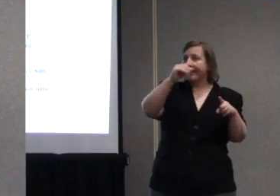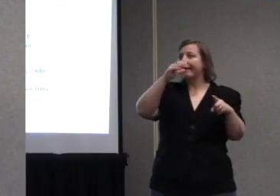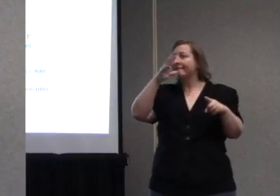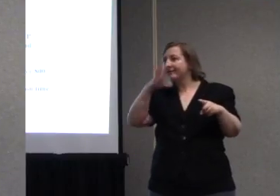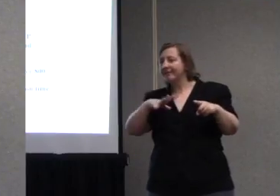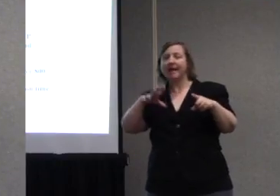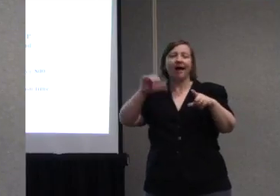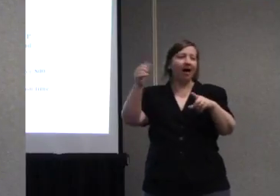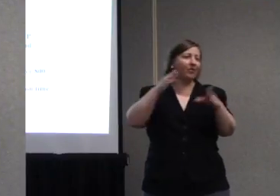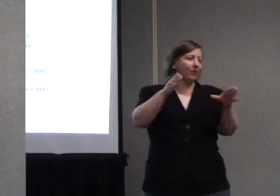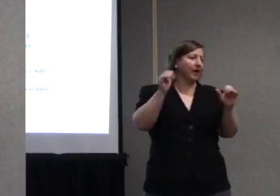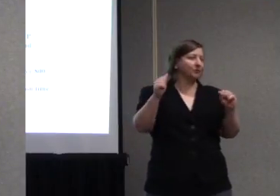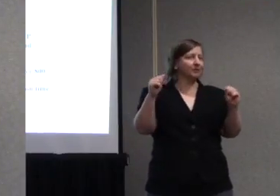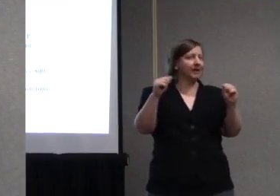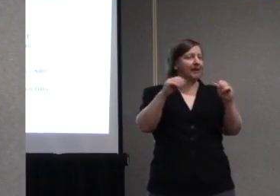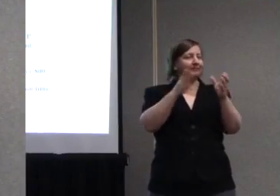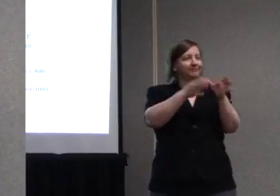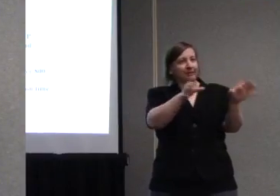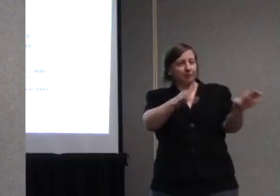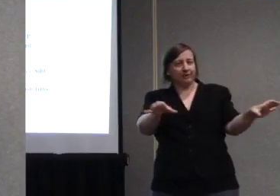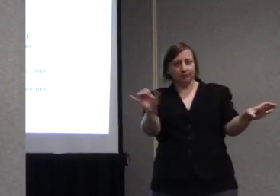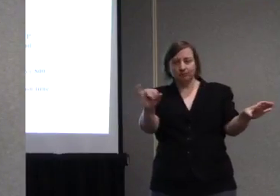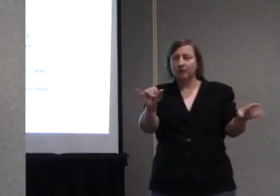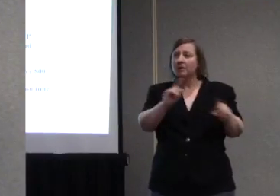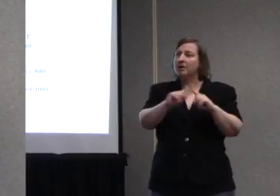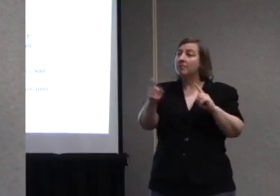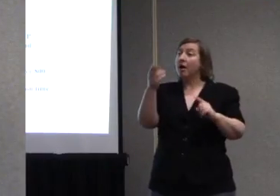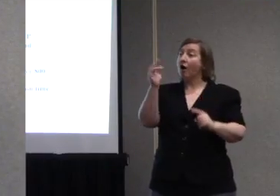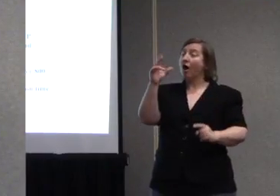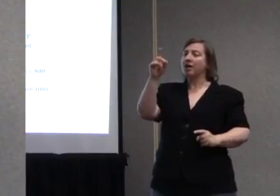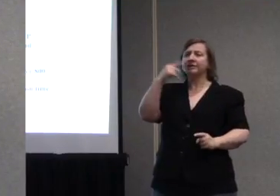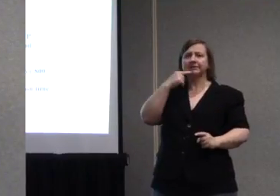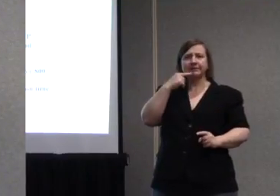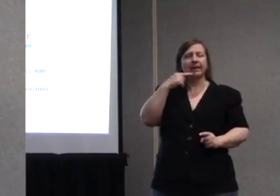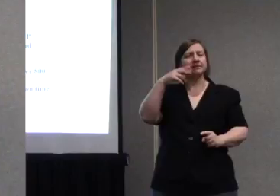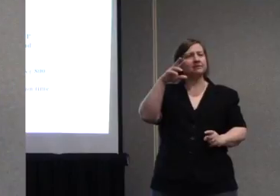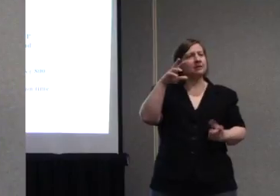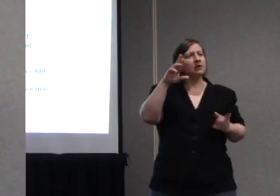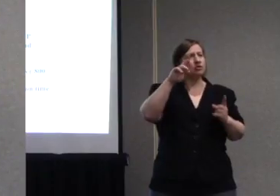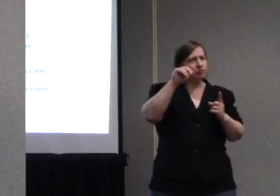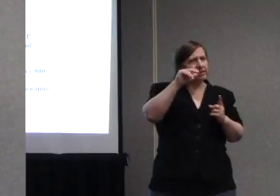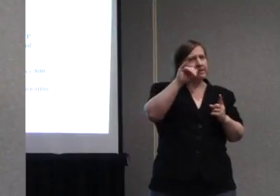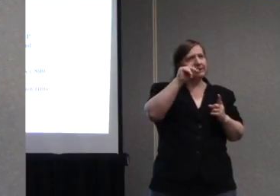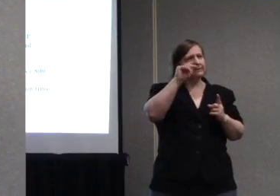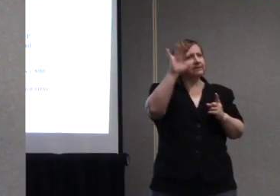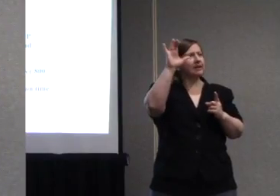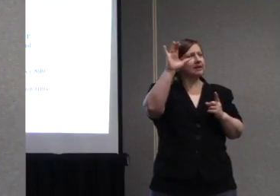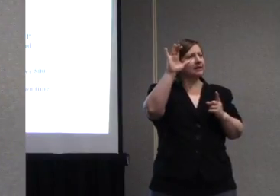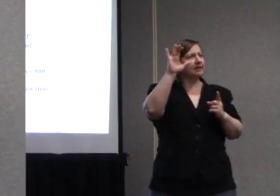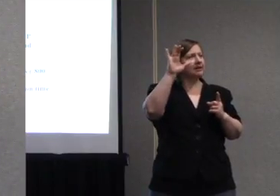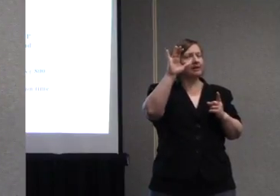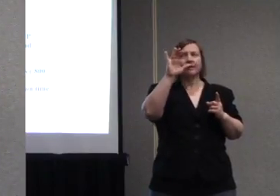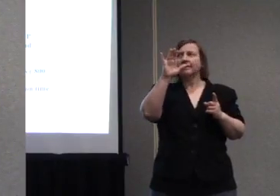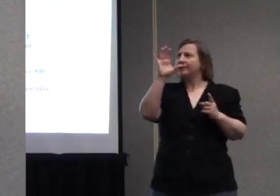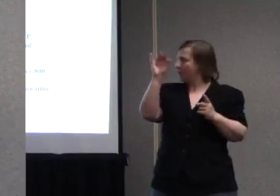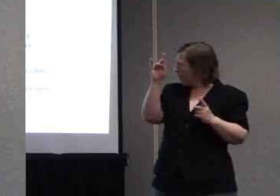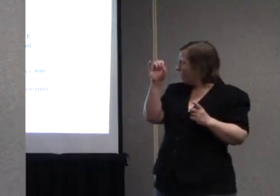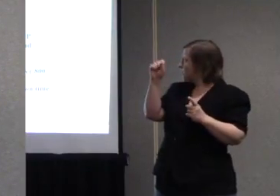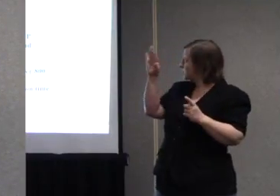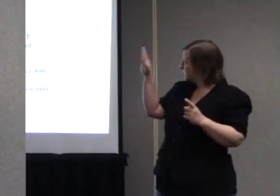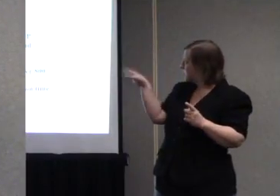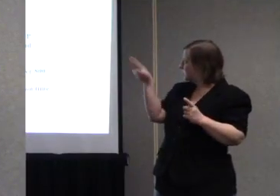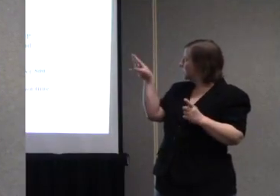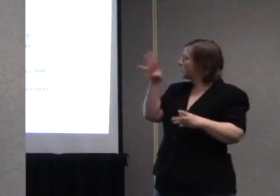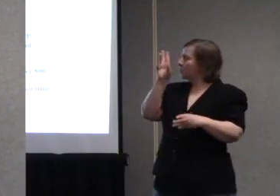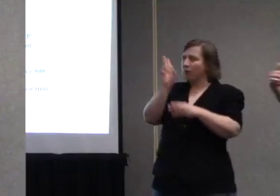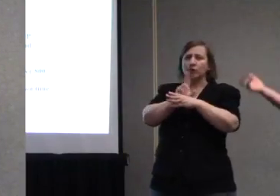And then depending on if you're male or female, there's some other ways we can go with that. But Holland codes, the realistic, the RACIC codes that